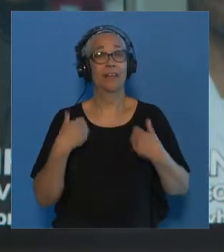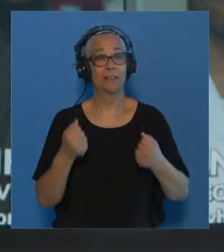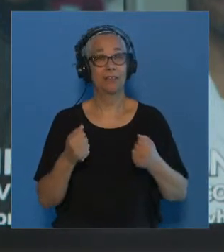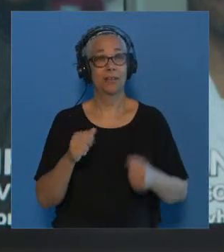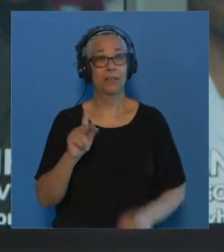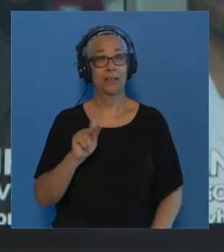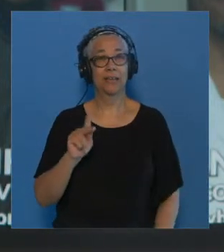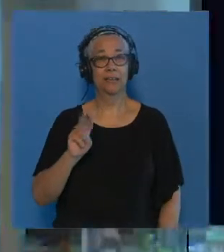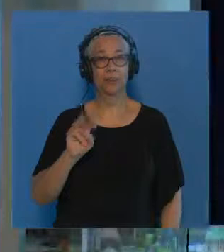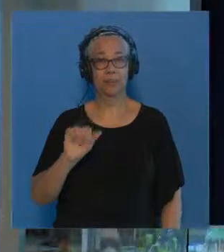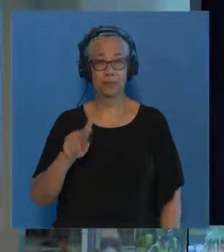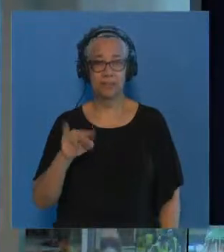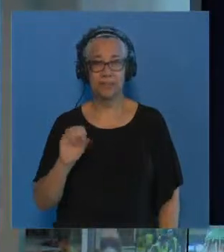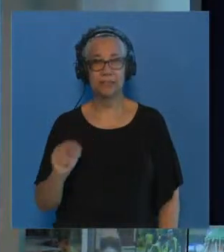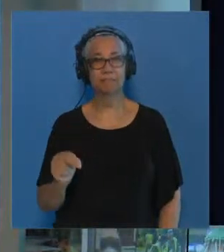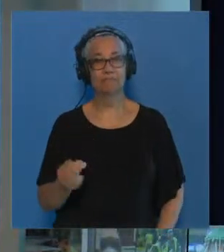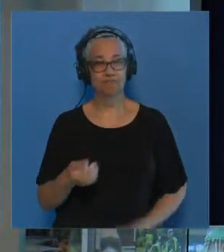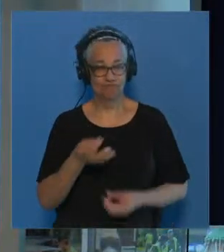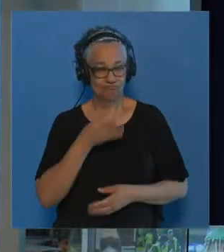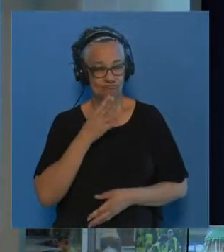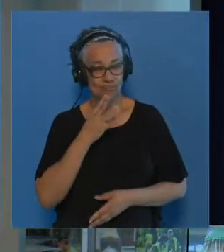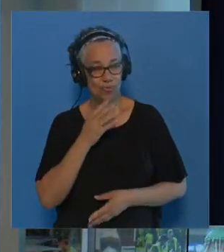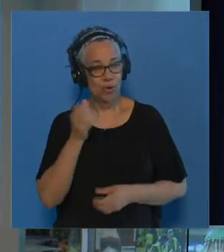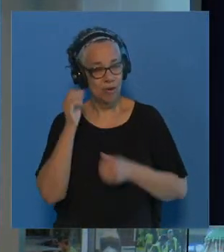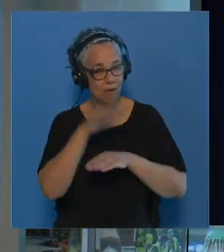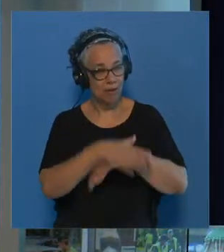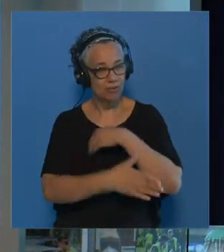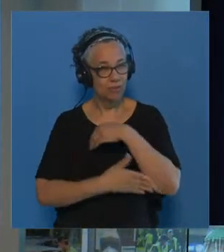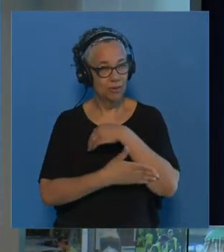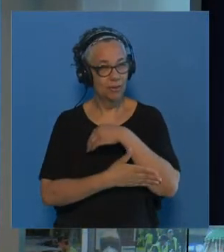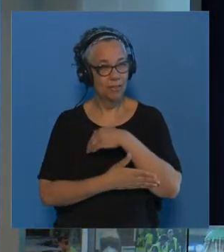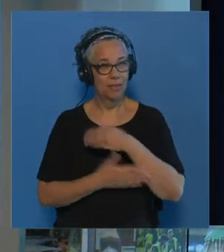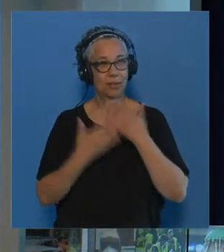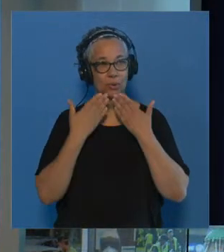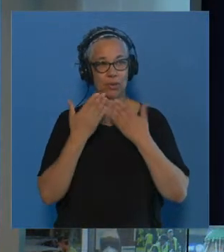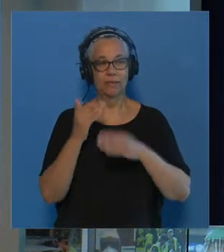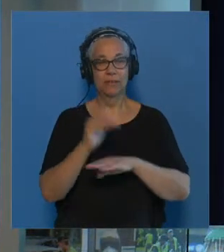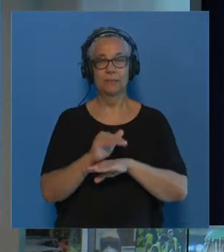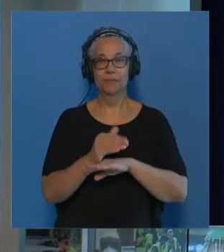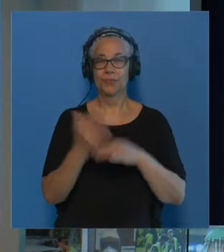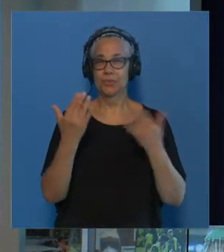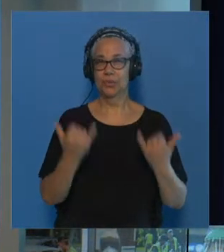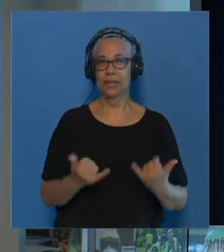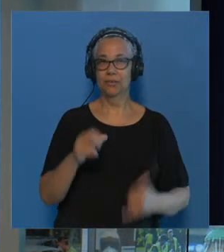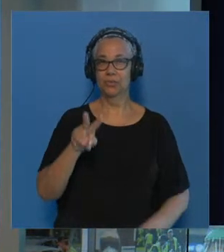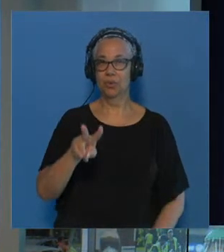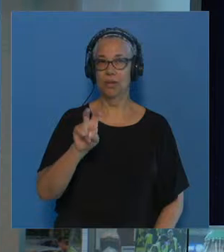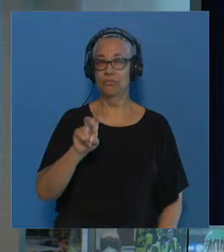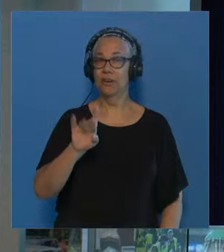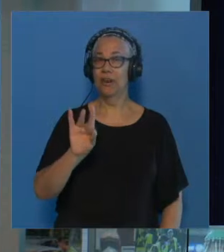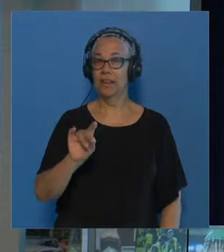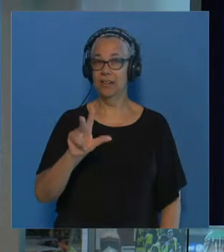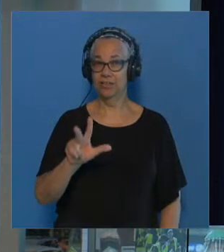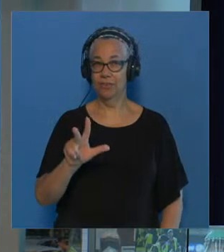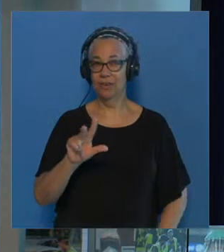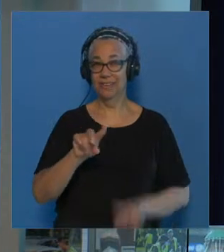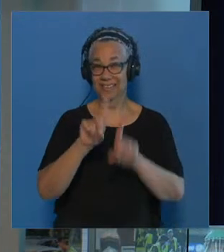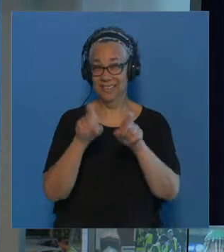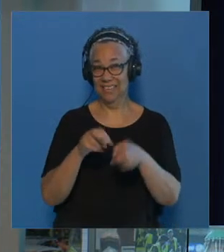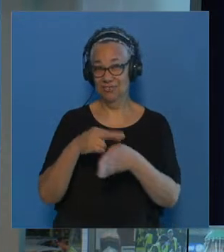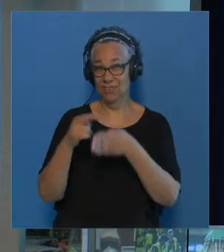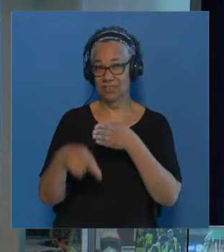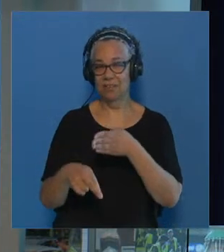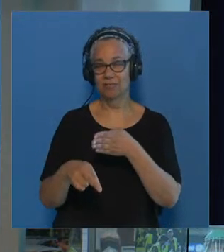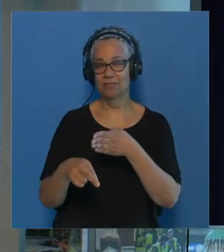to address the country. Minister Wilson. Thank you, Premier. Good evening. Today, there were 283 test results received